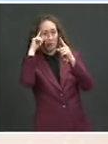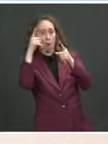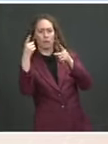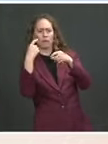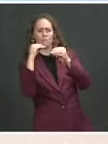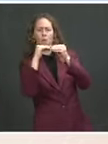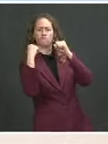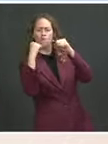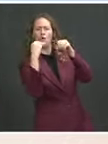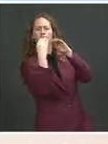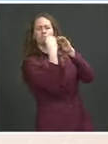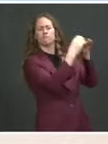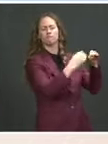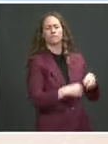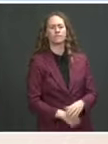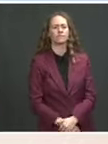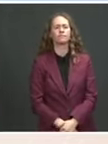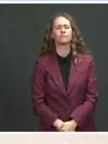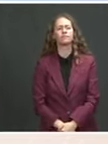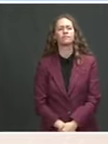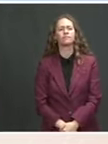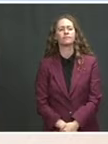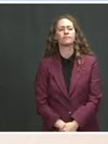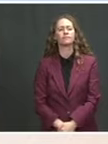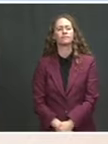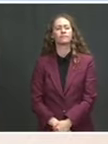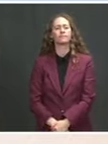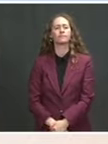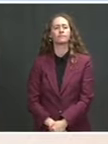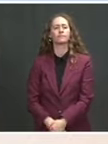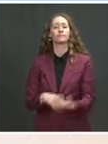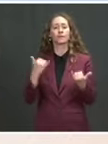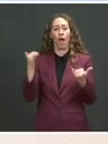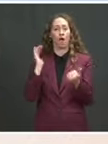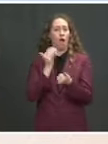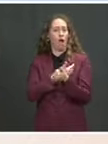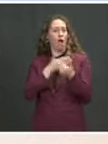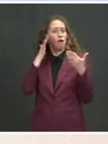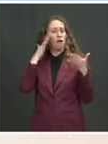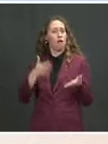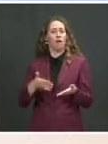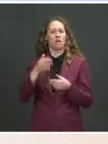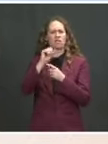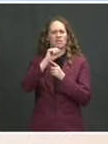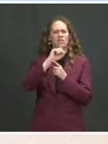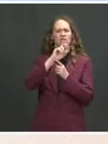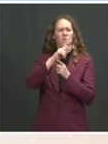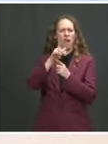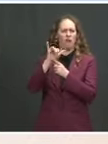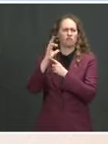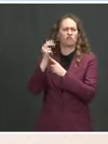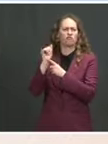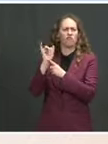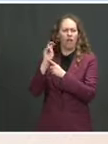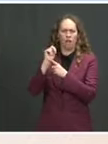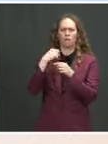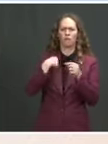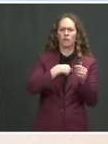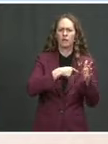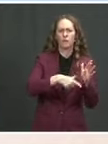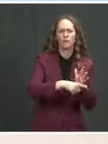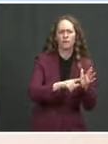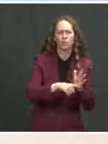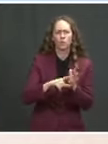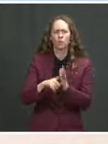our supply chain review, both on these four products and in our year-long industrial base, is cybersecurity risks to